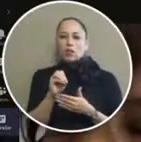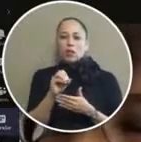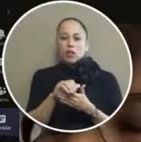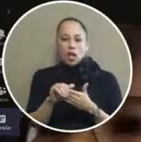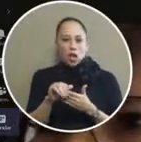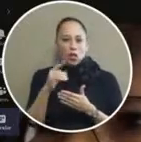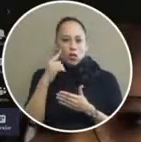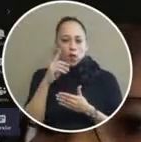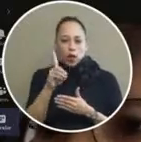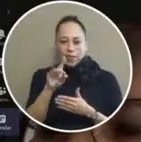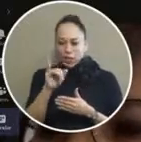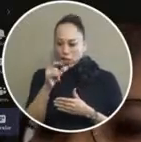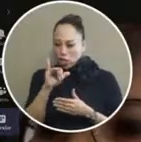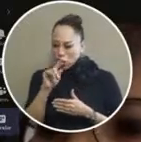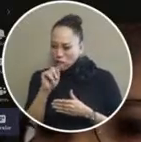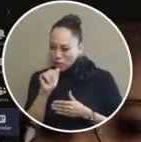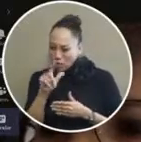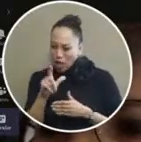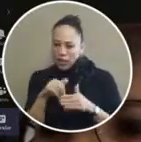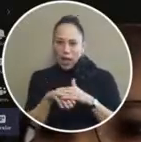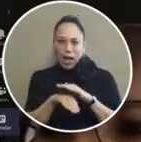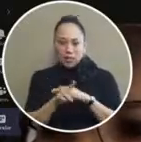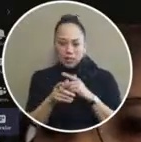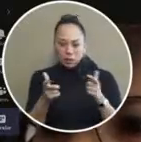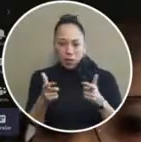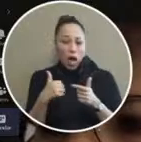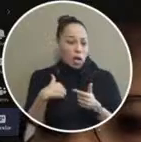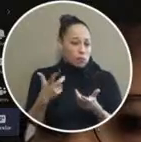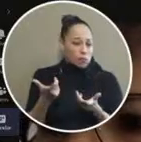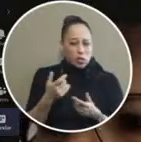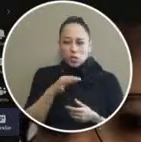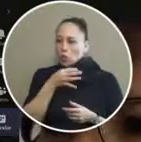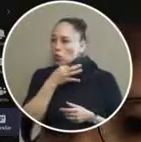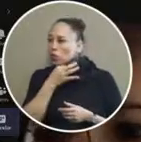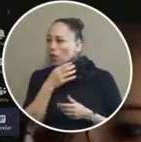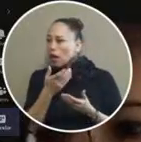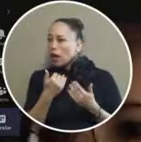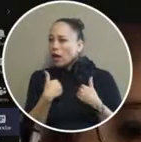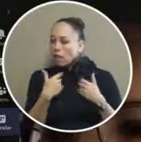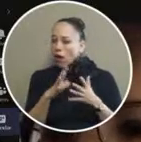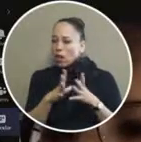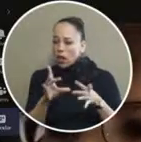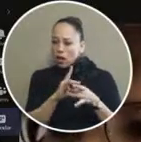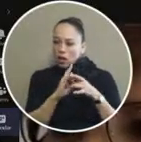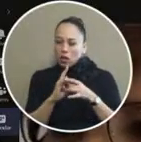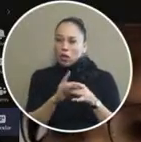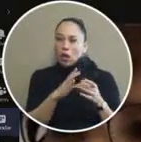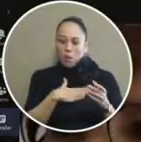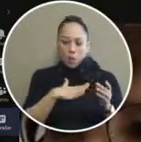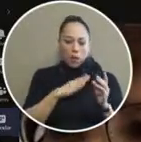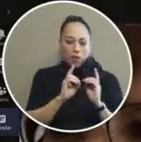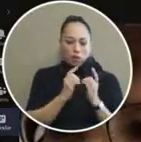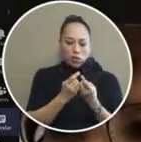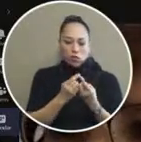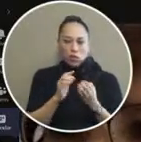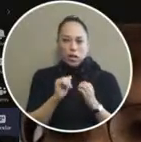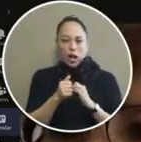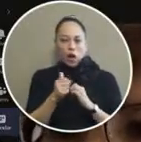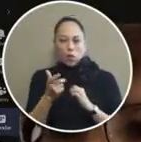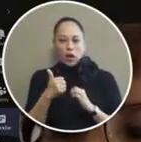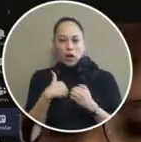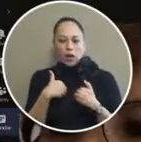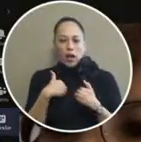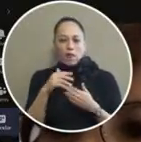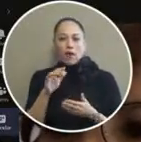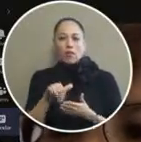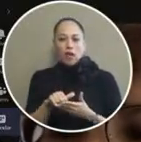$150,000 for the digital access expansion. So I'm just wondering, because I have a lot of poor neighborhoods in my district, how you're going to get those